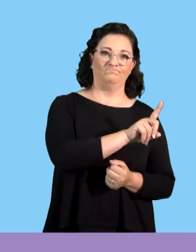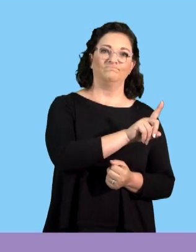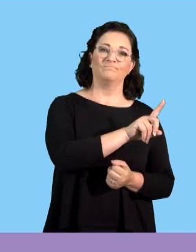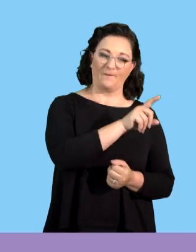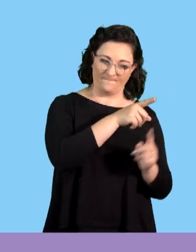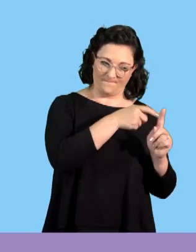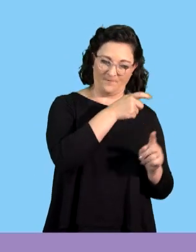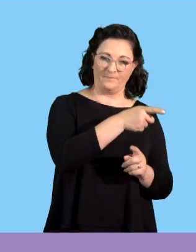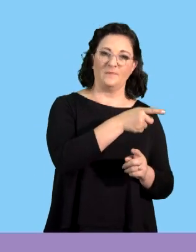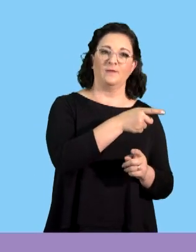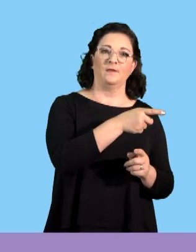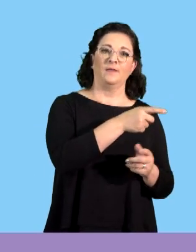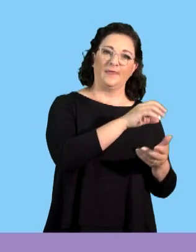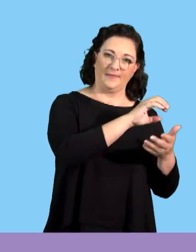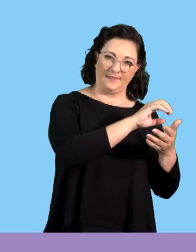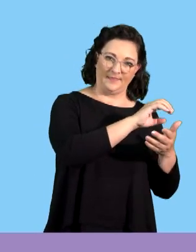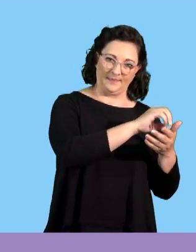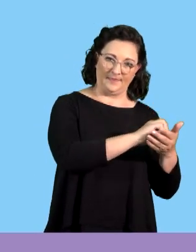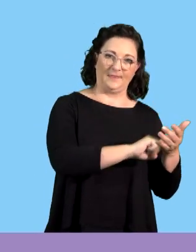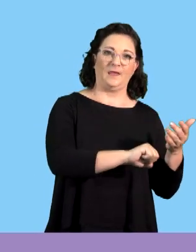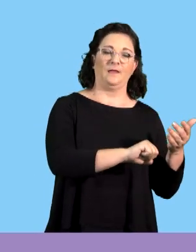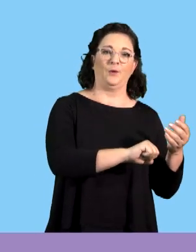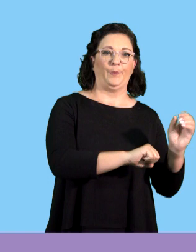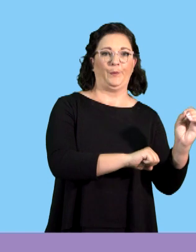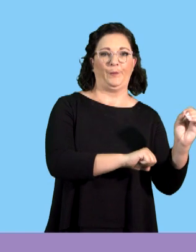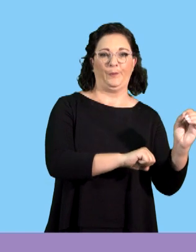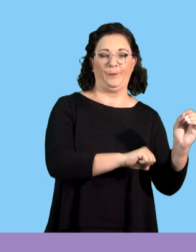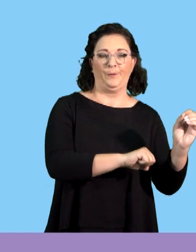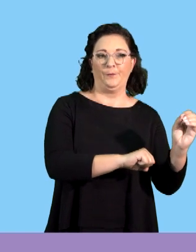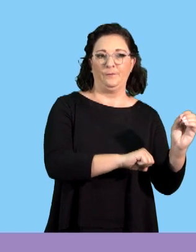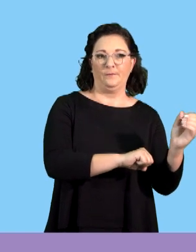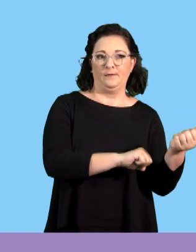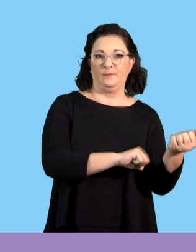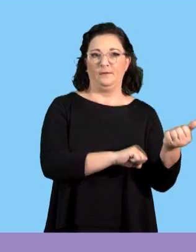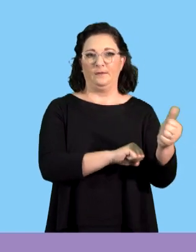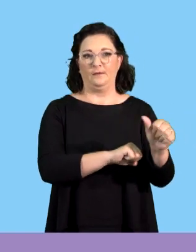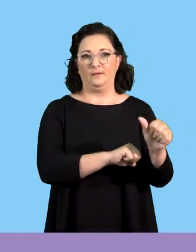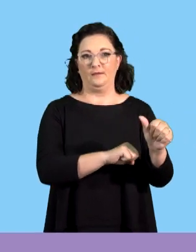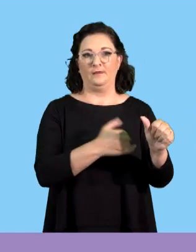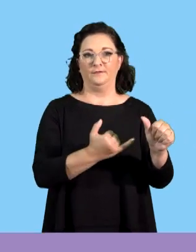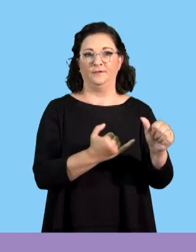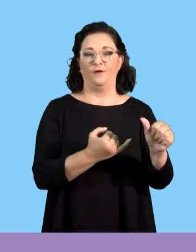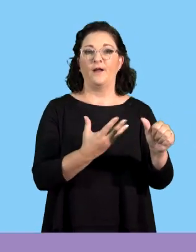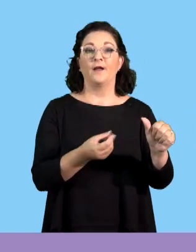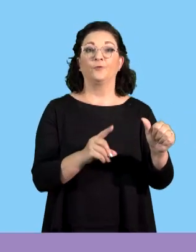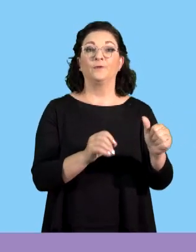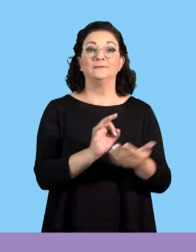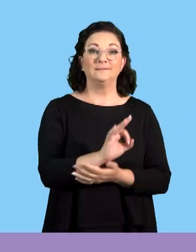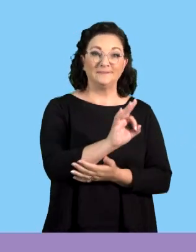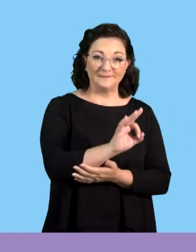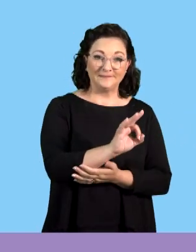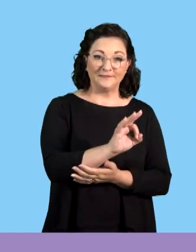take from the tens. And if we take from the tens, we'll be left with a 0 here. And now we